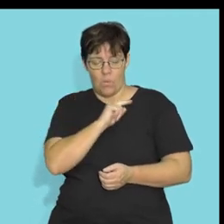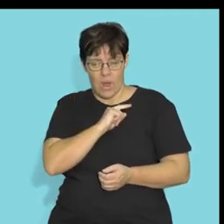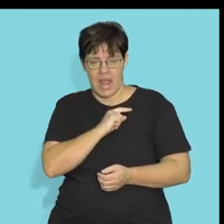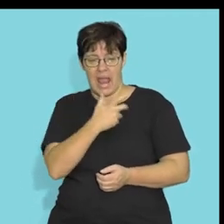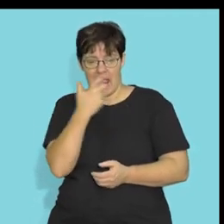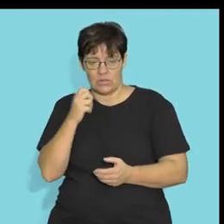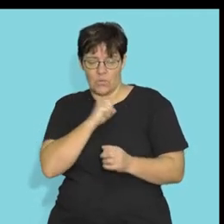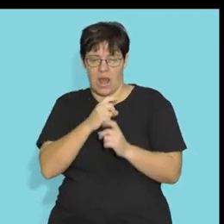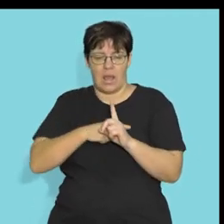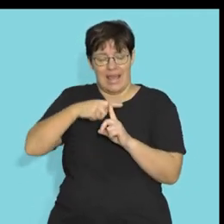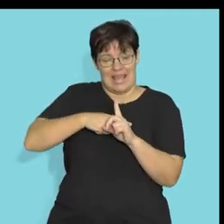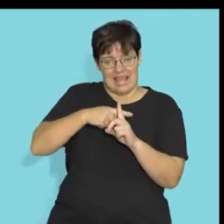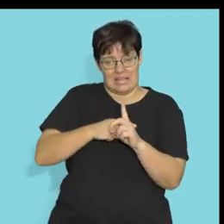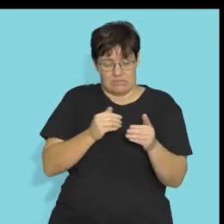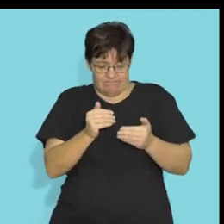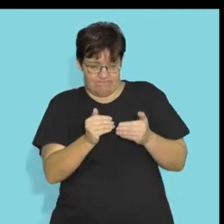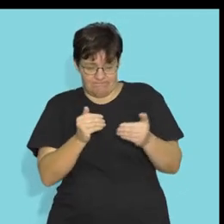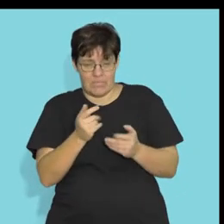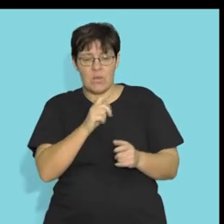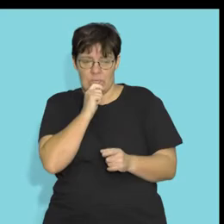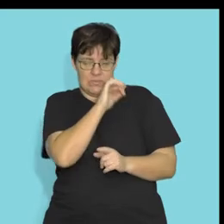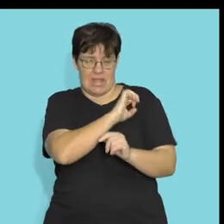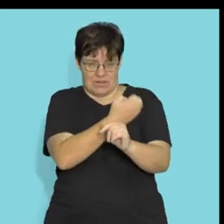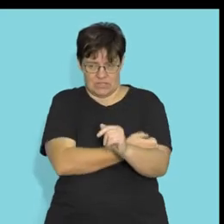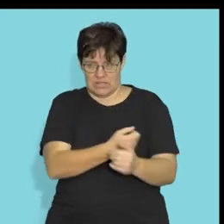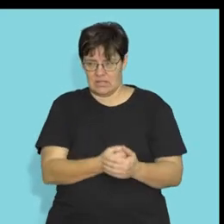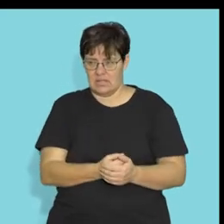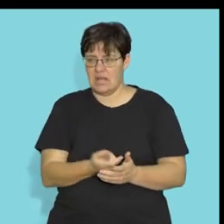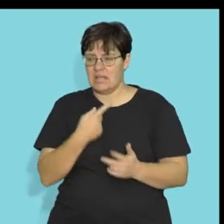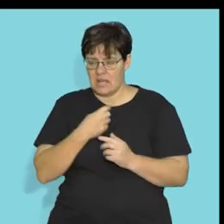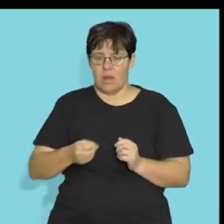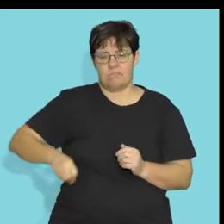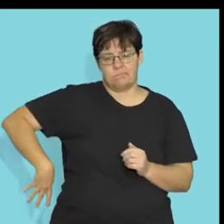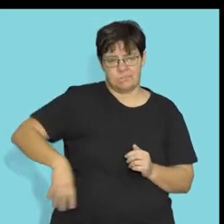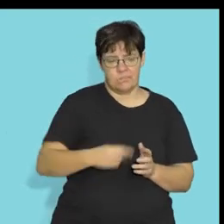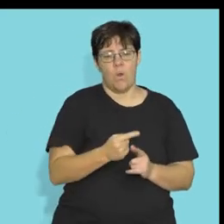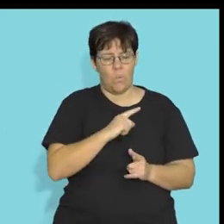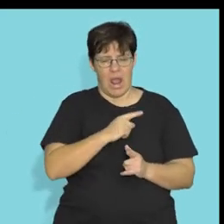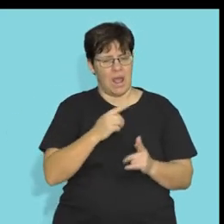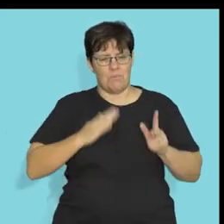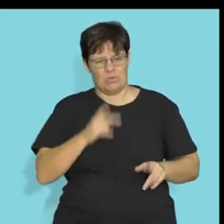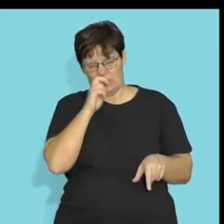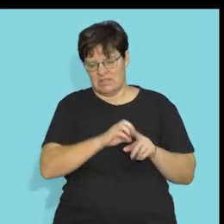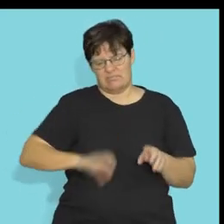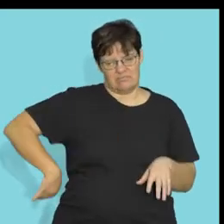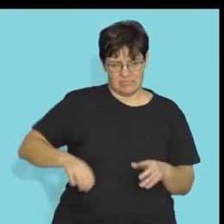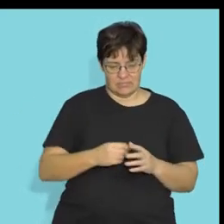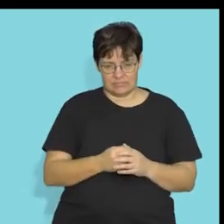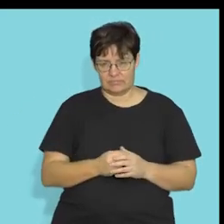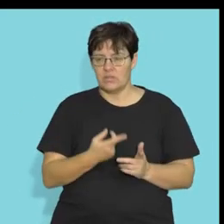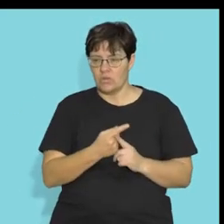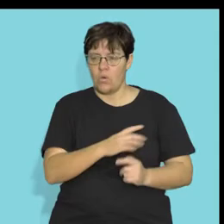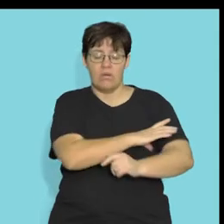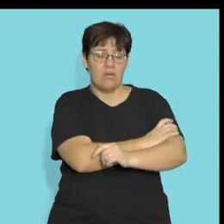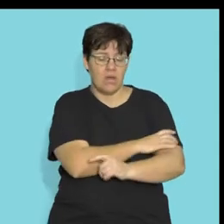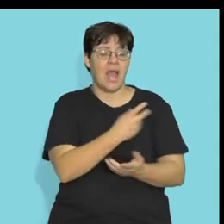and used in maintaining their body temperature. Also, there's waste that is lost and excreted. So the tissues store